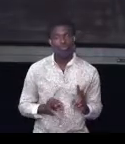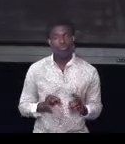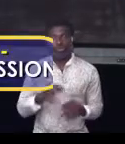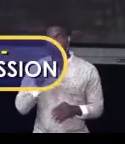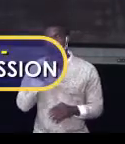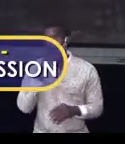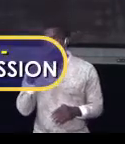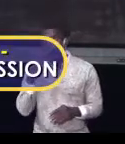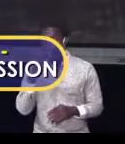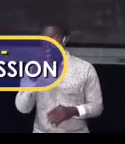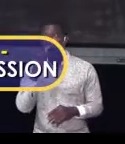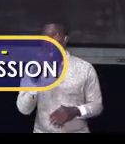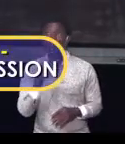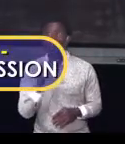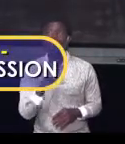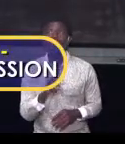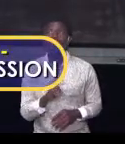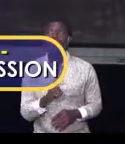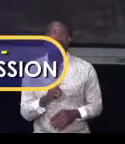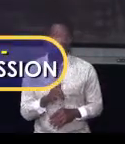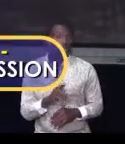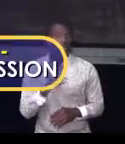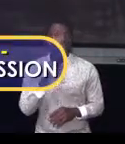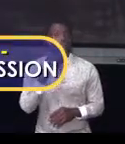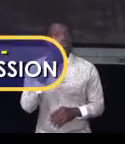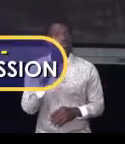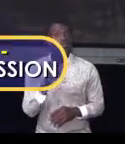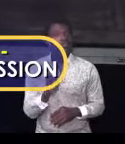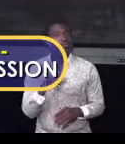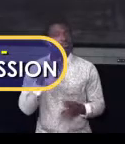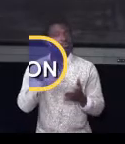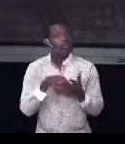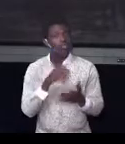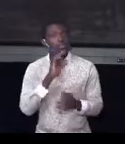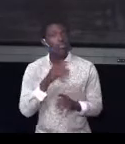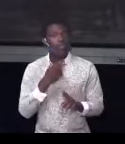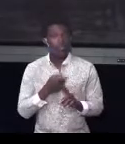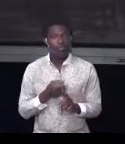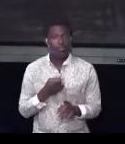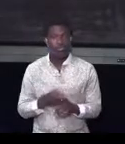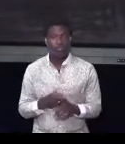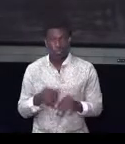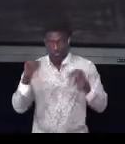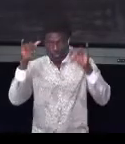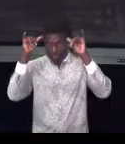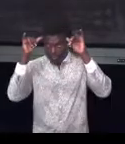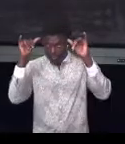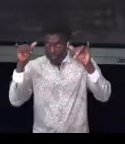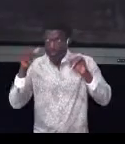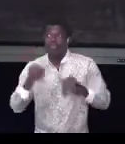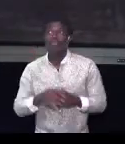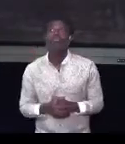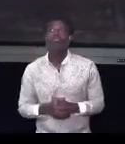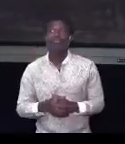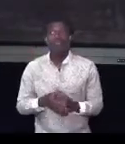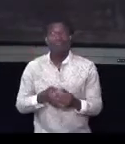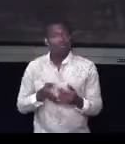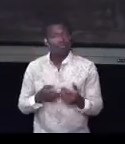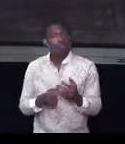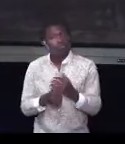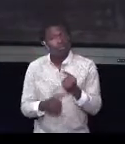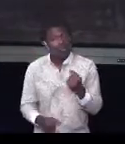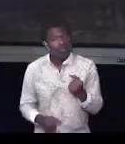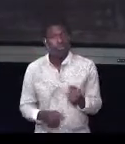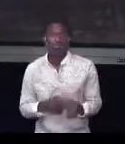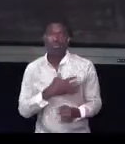that. Farmyard manure. These are derived from cattle dung, remains of plants,